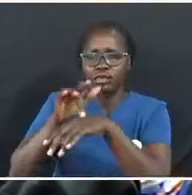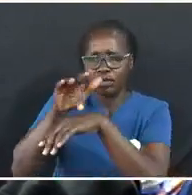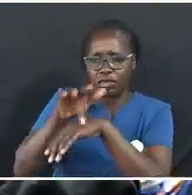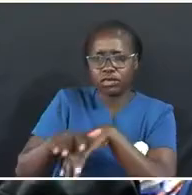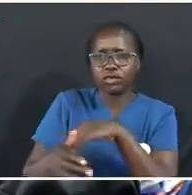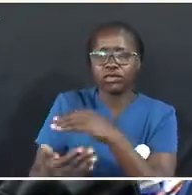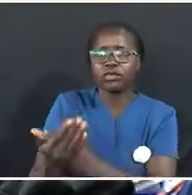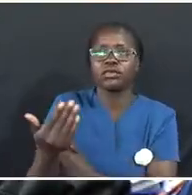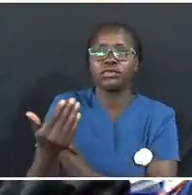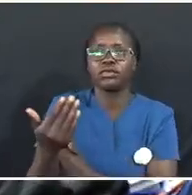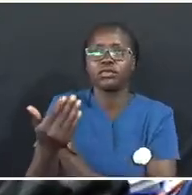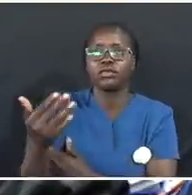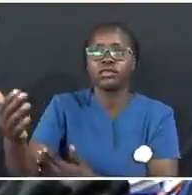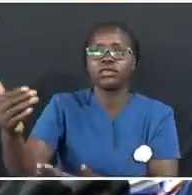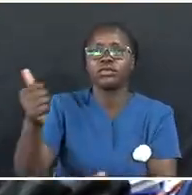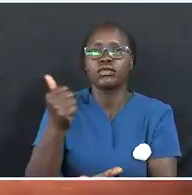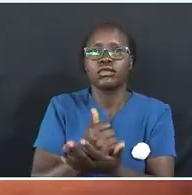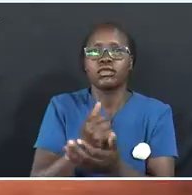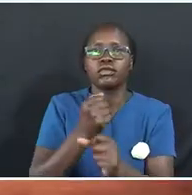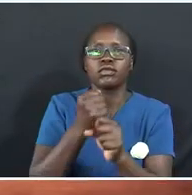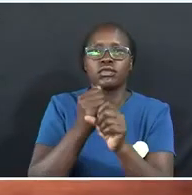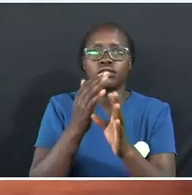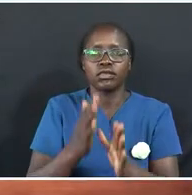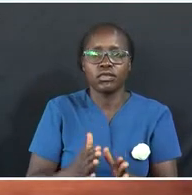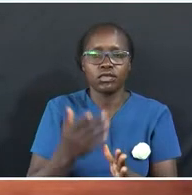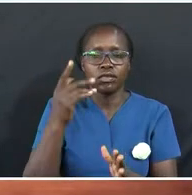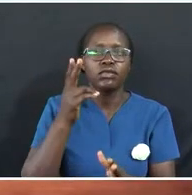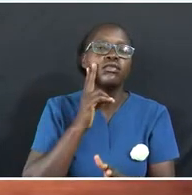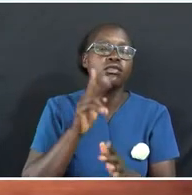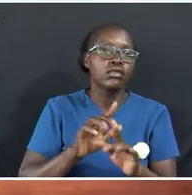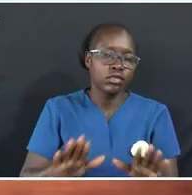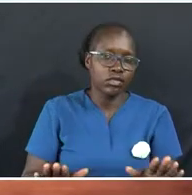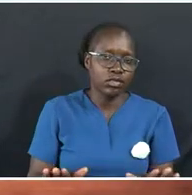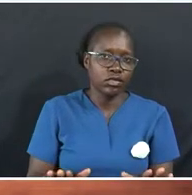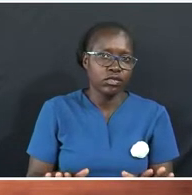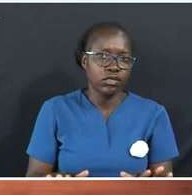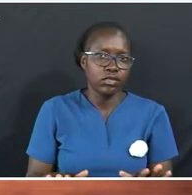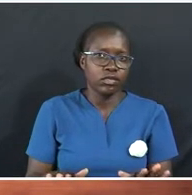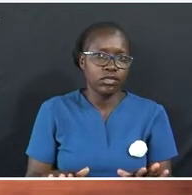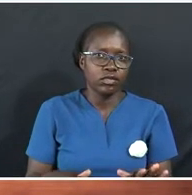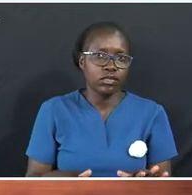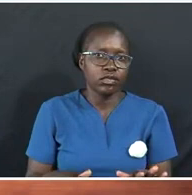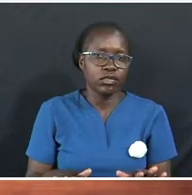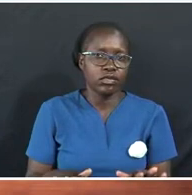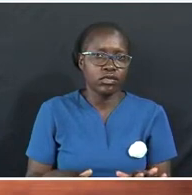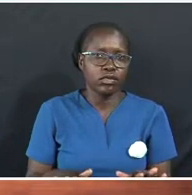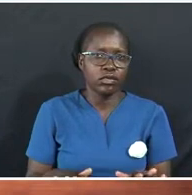out early in the morning to hire laborers for his vineyard.